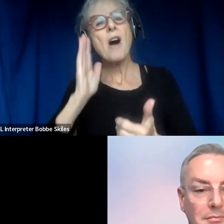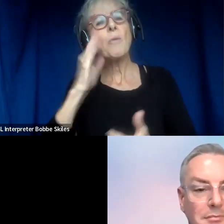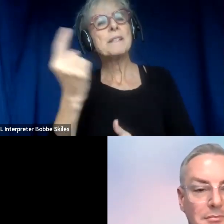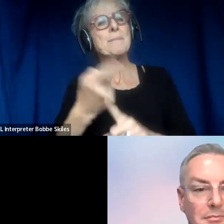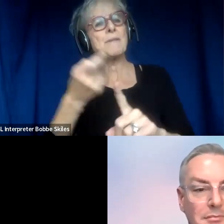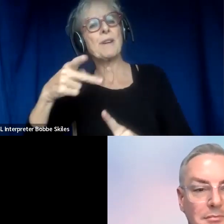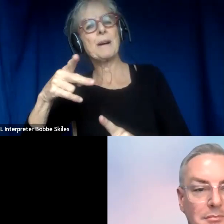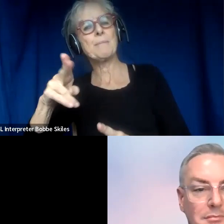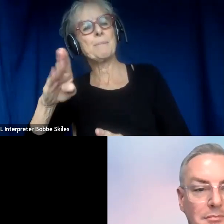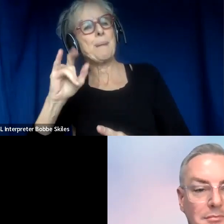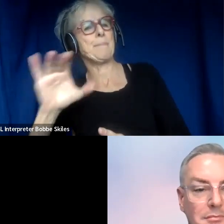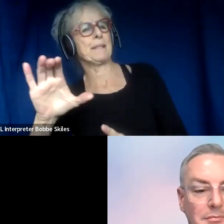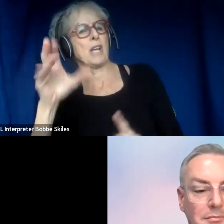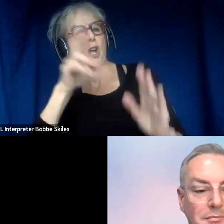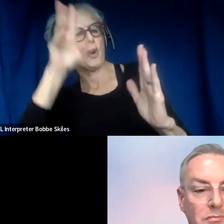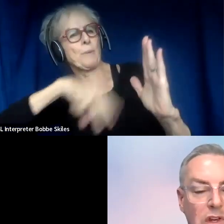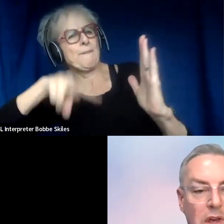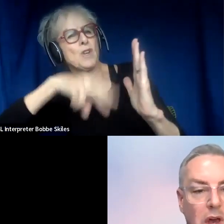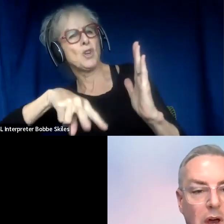public review the budget of the regional center?